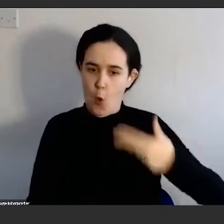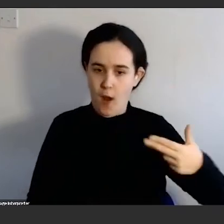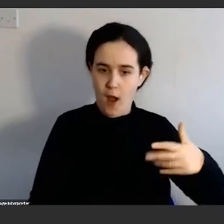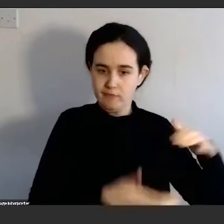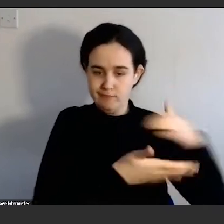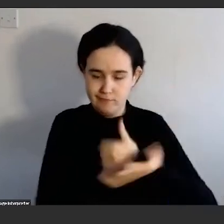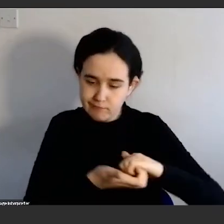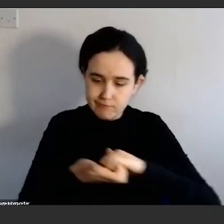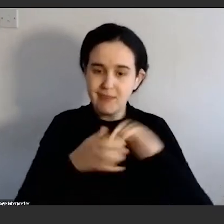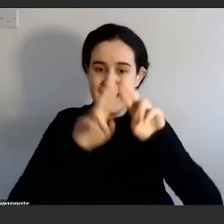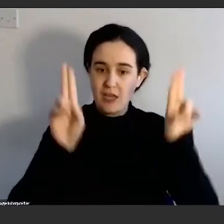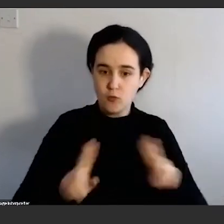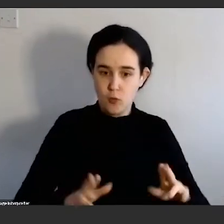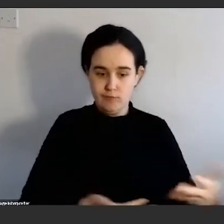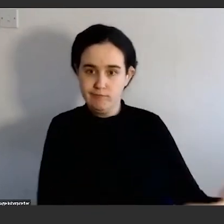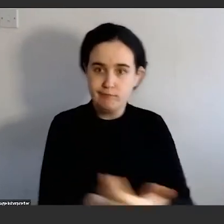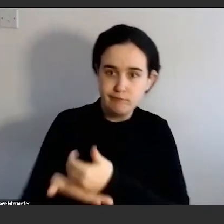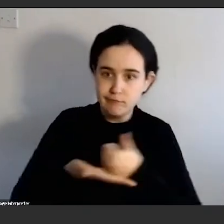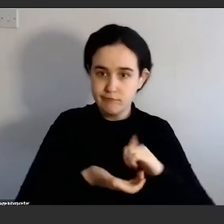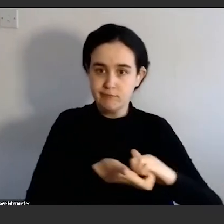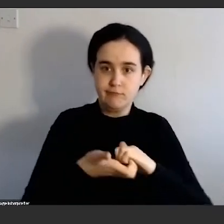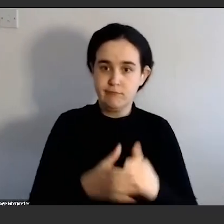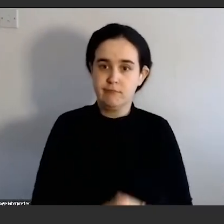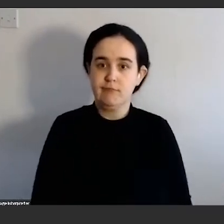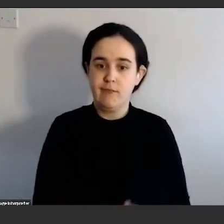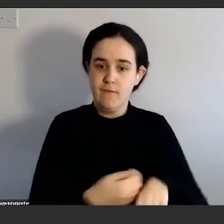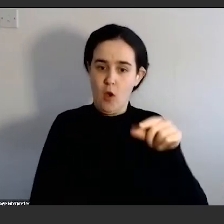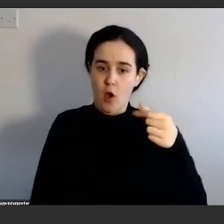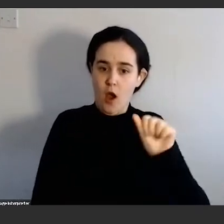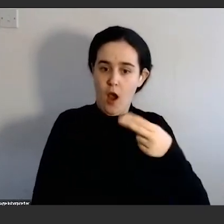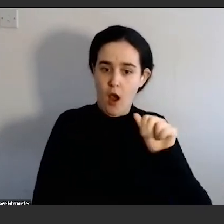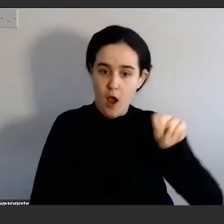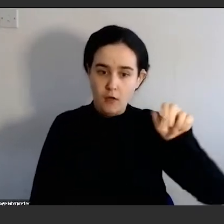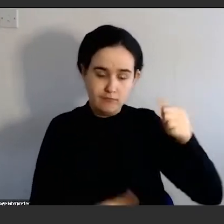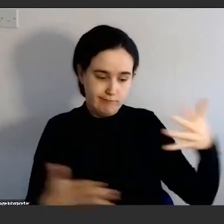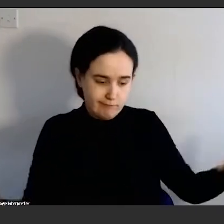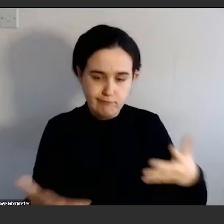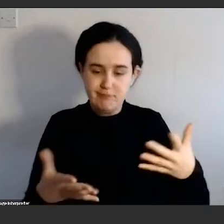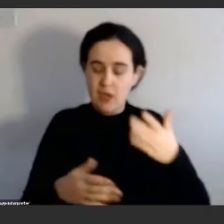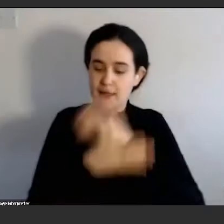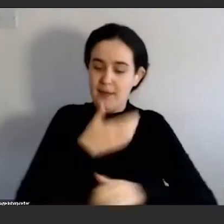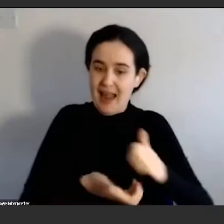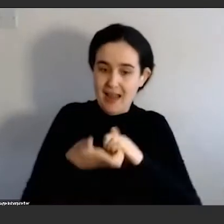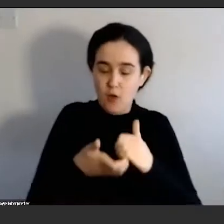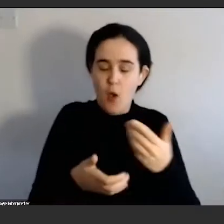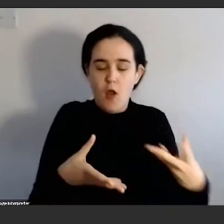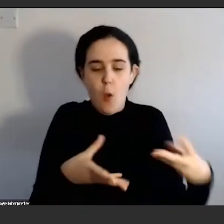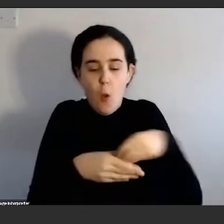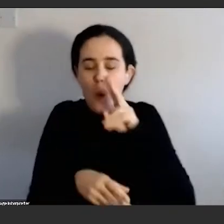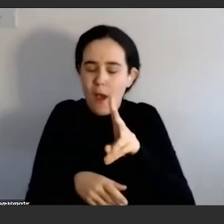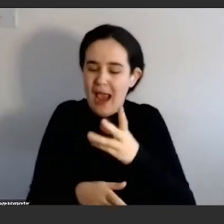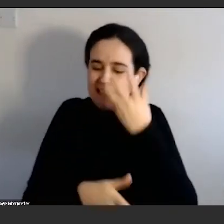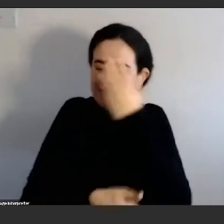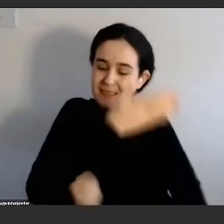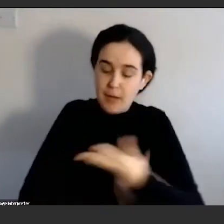be focusing on disability inclusion in the health sector for the next 2 hours. Our program